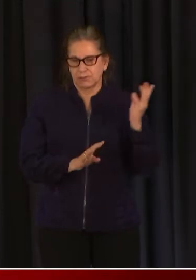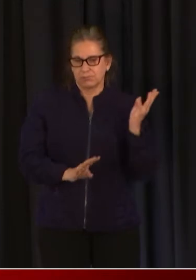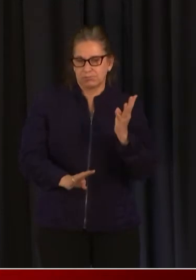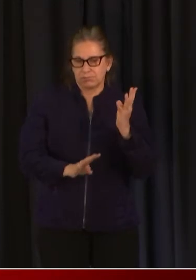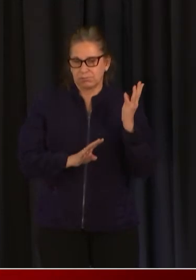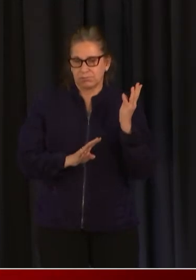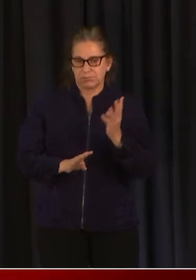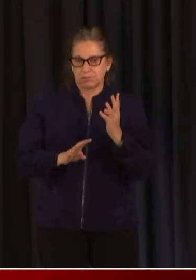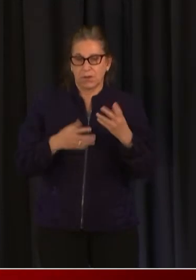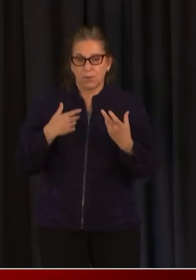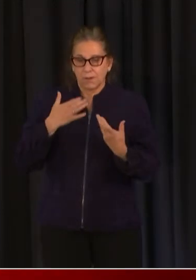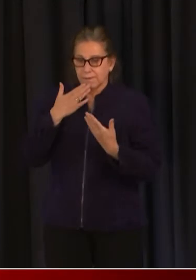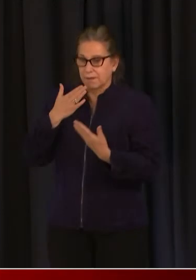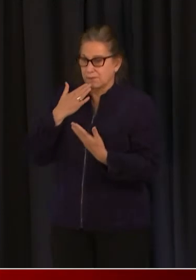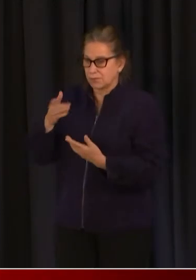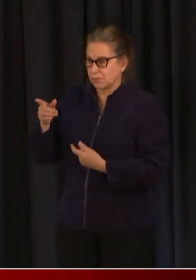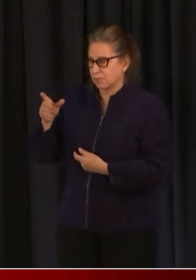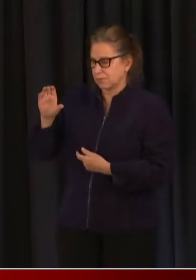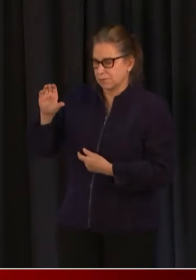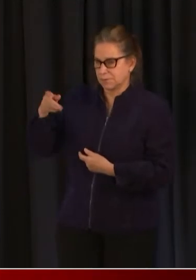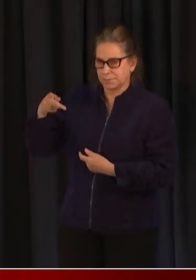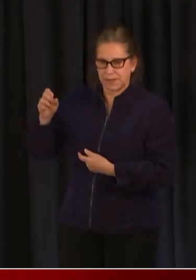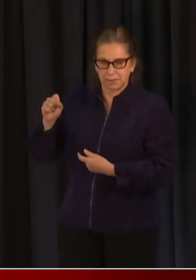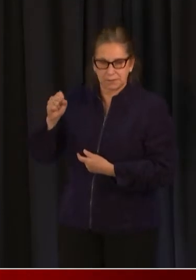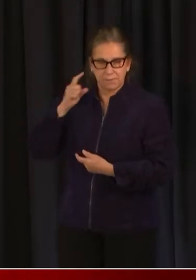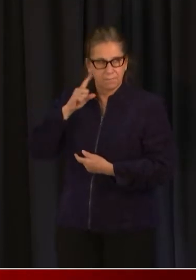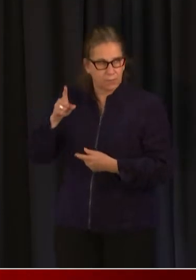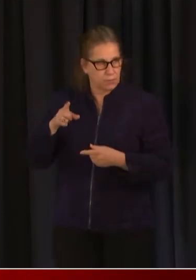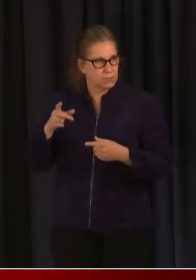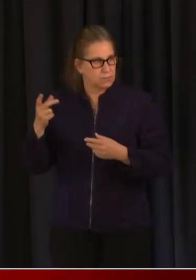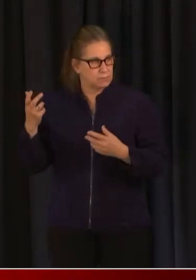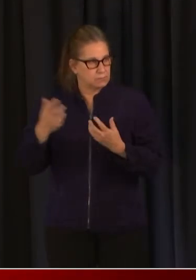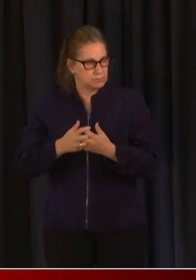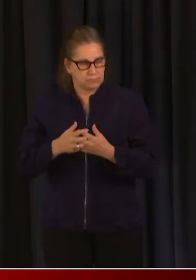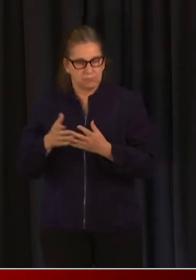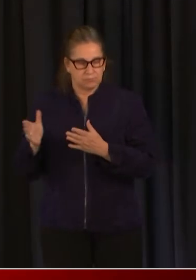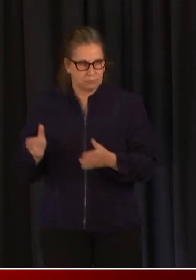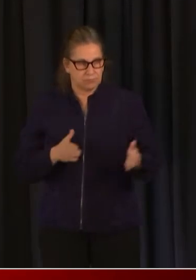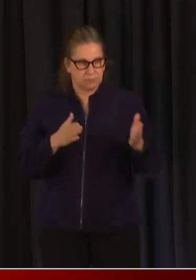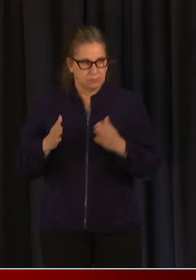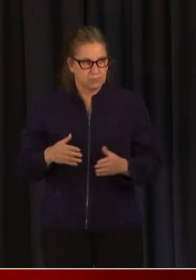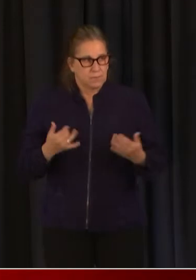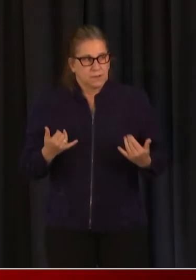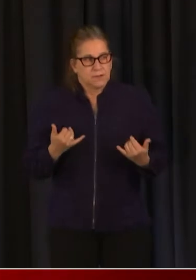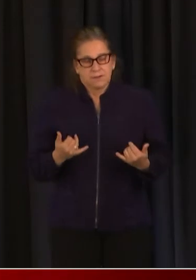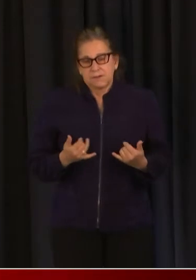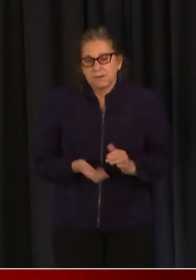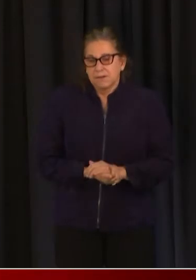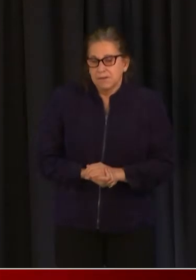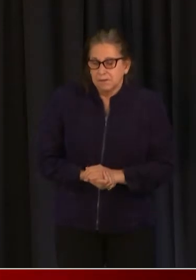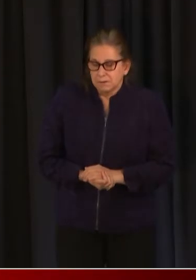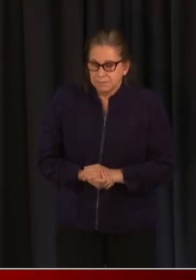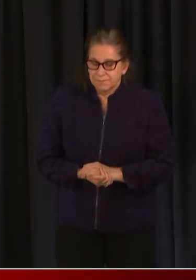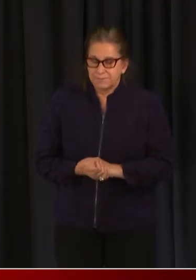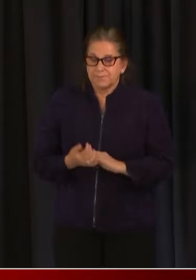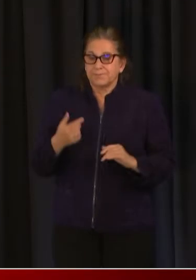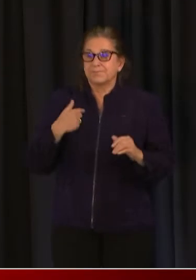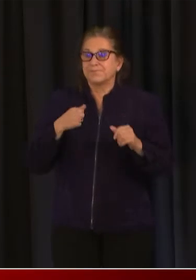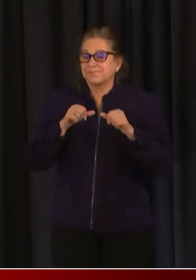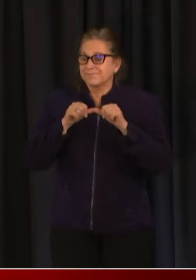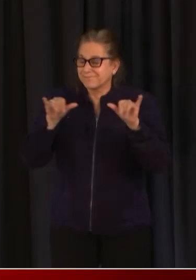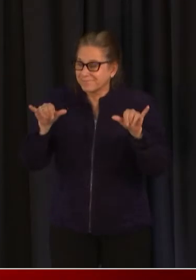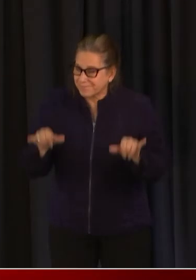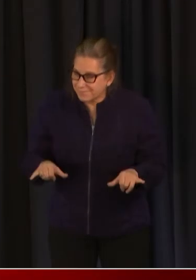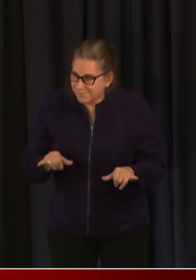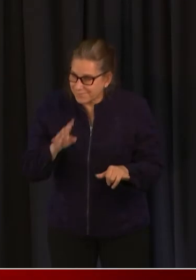location where we can have all the safety protocols in place. So with that, we continue to